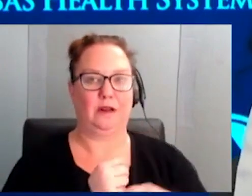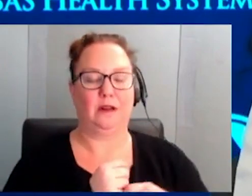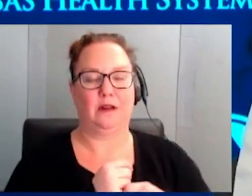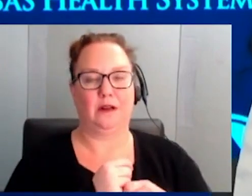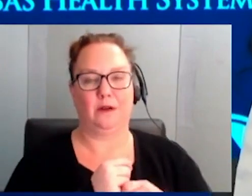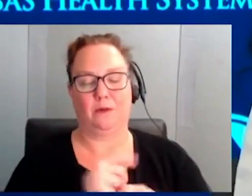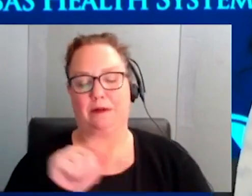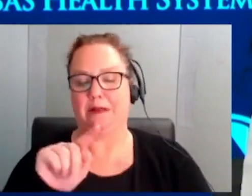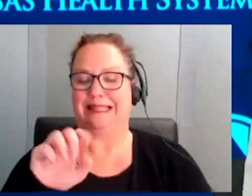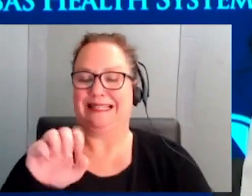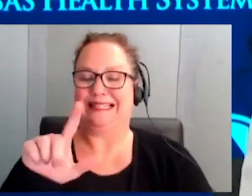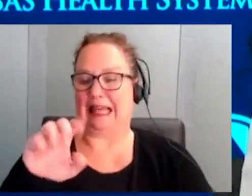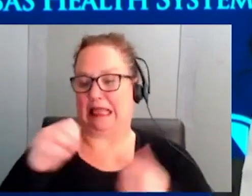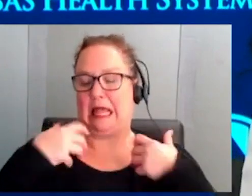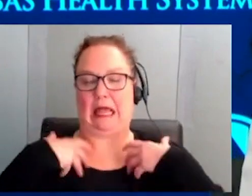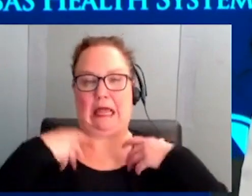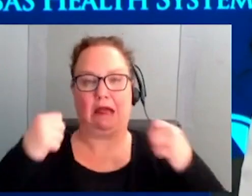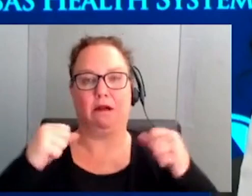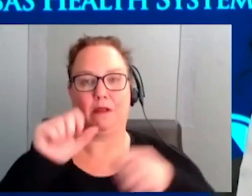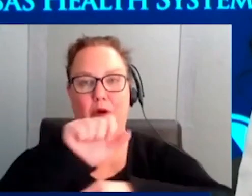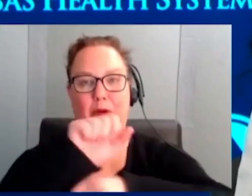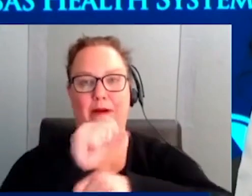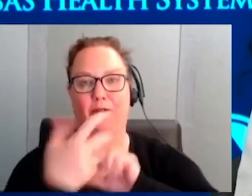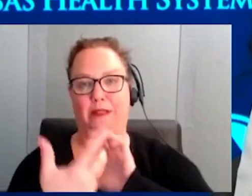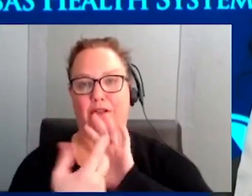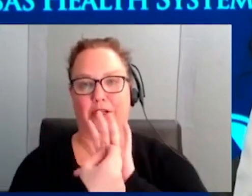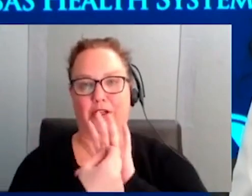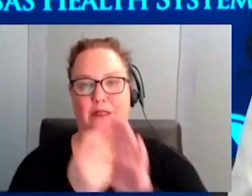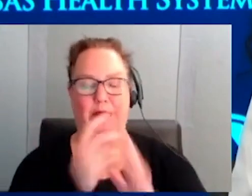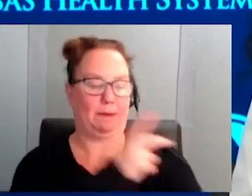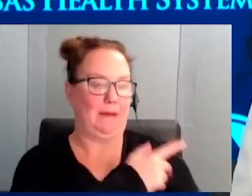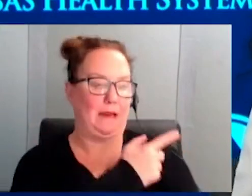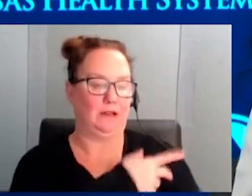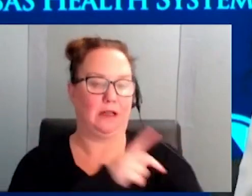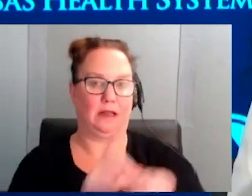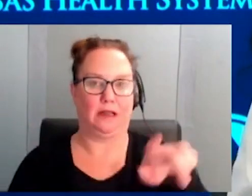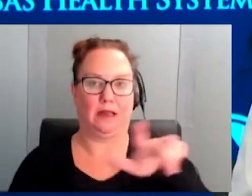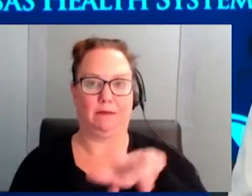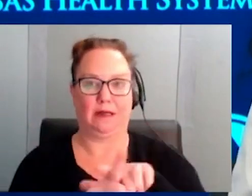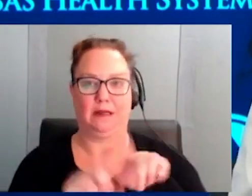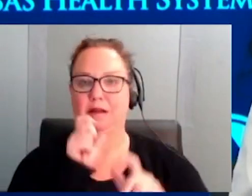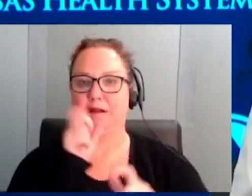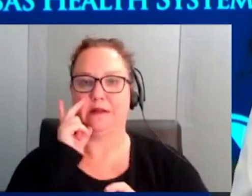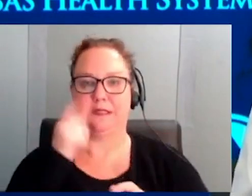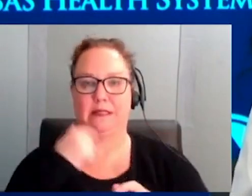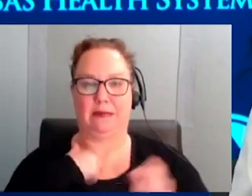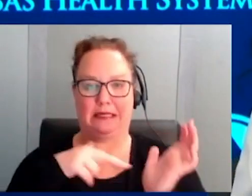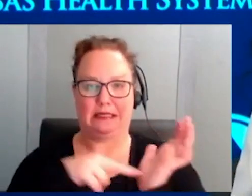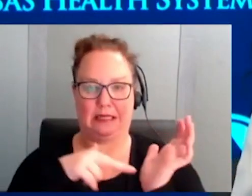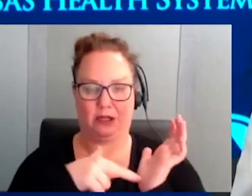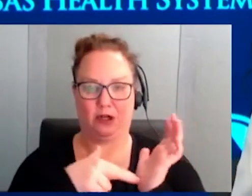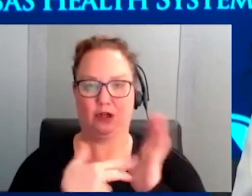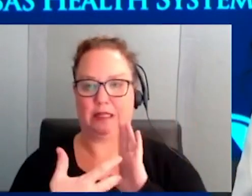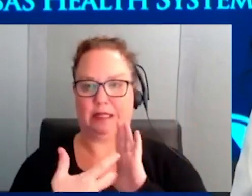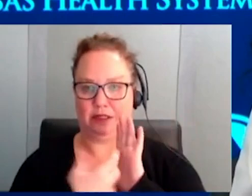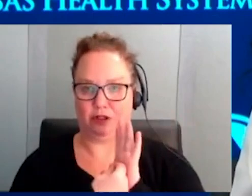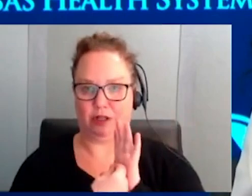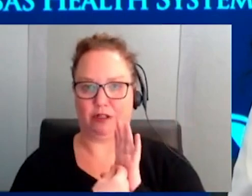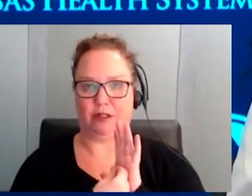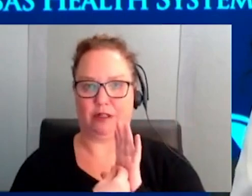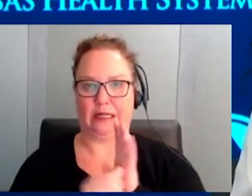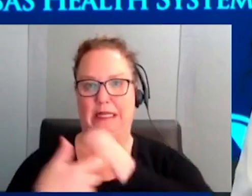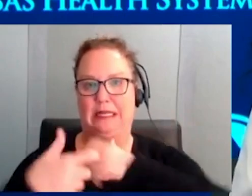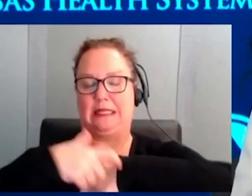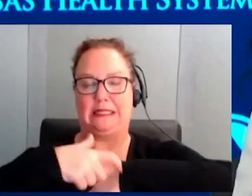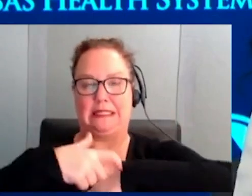everybody. For the injections, the patient just had to come in, not see me, but just see the nurse, get the injection. The only time I need